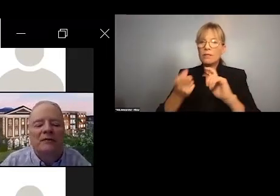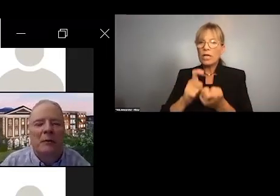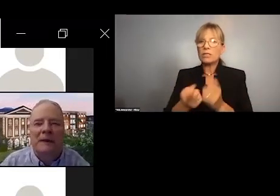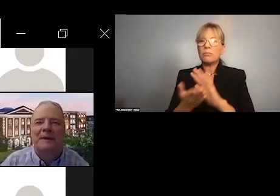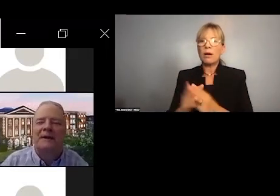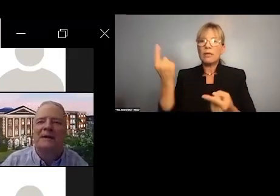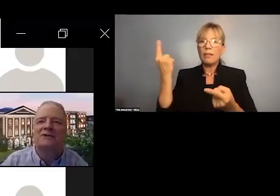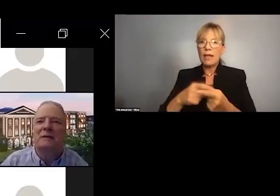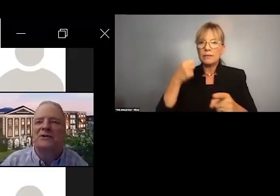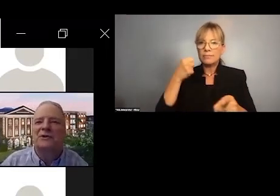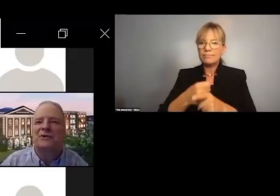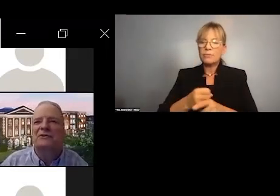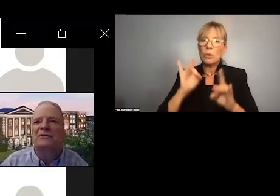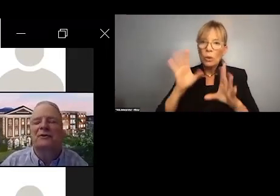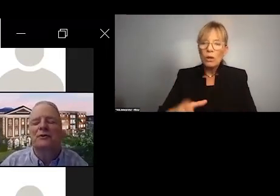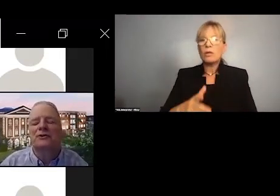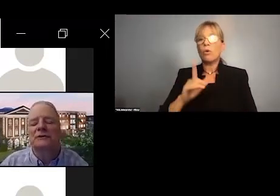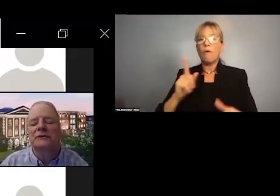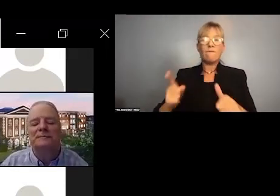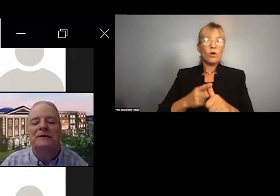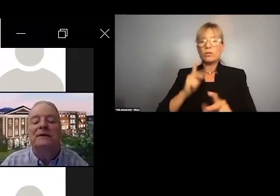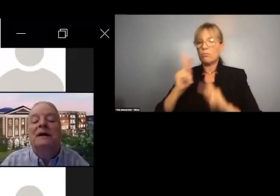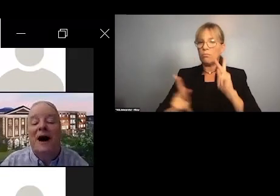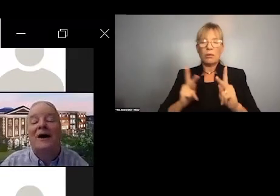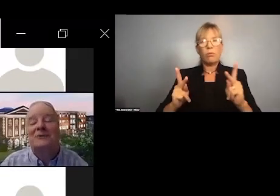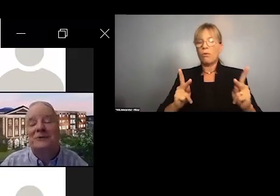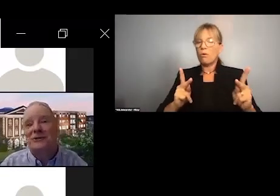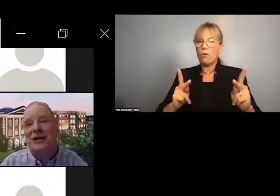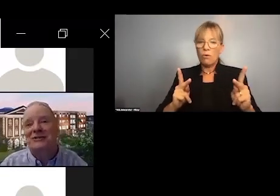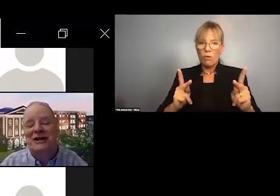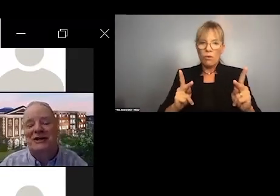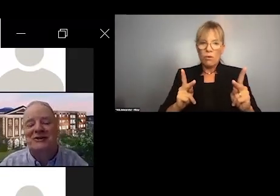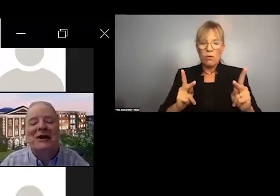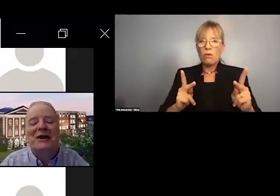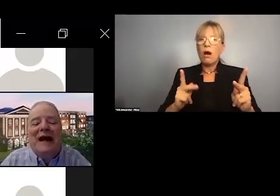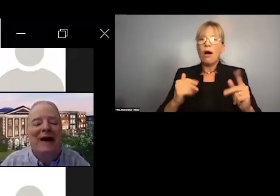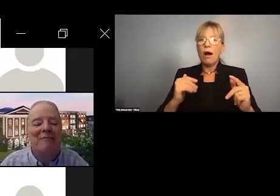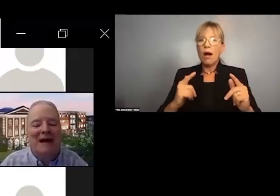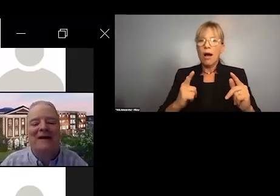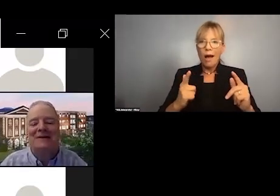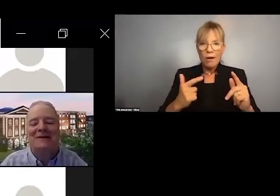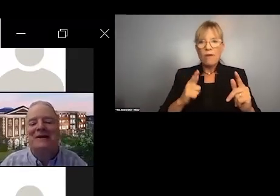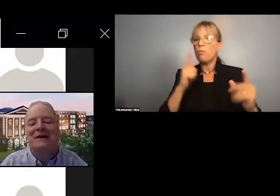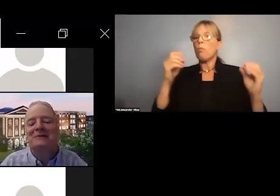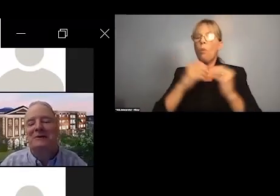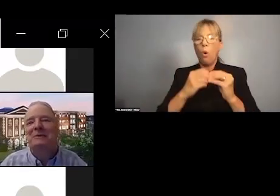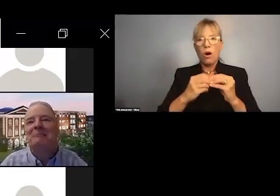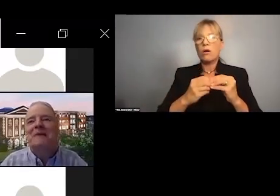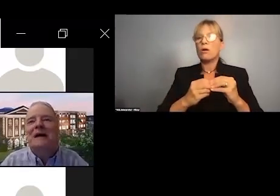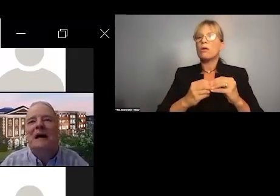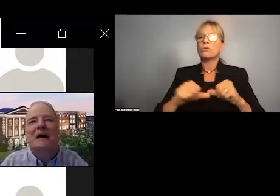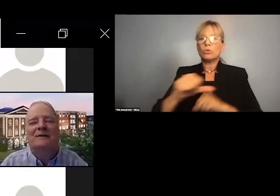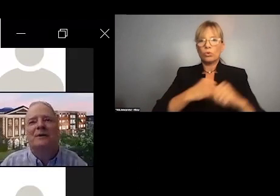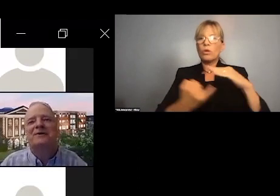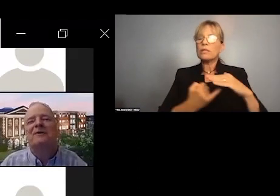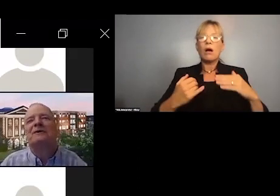less profound. So people initially more social, higher social isolation, and then it